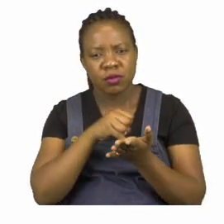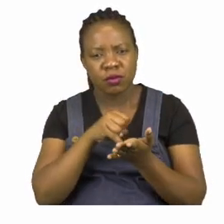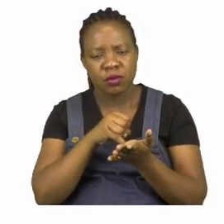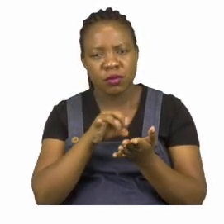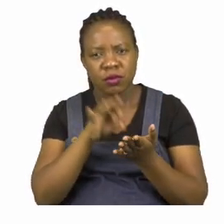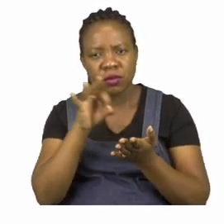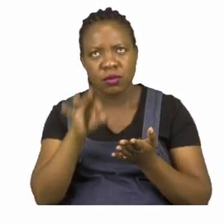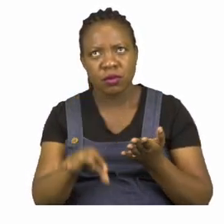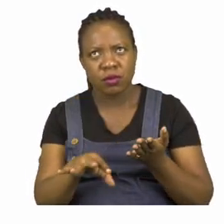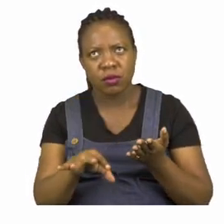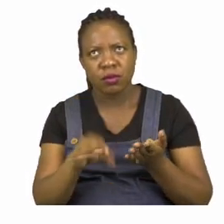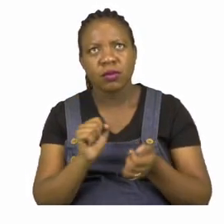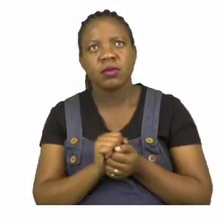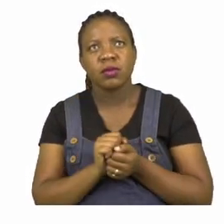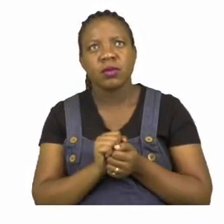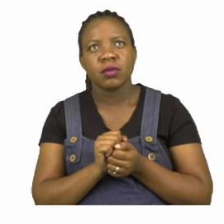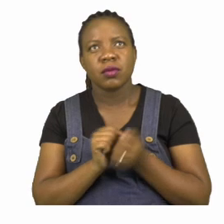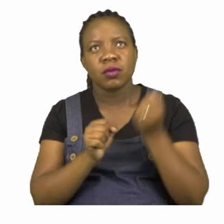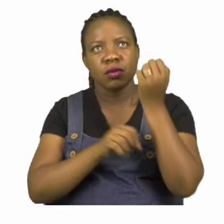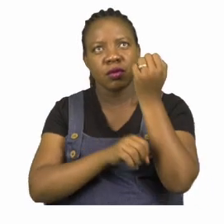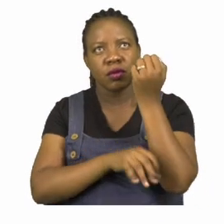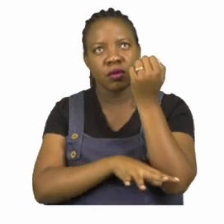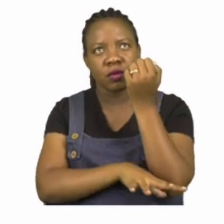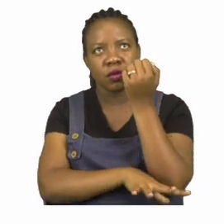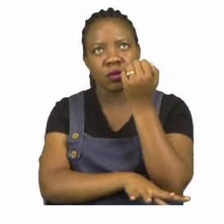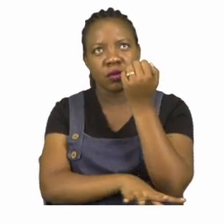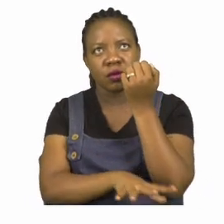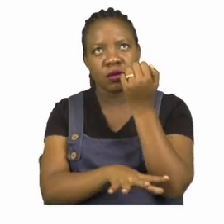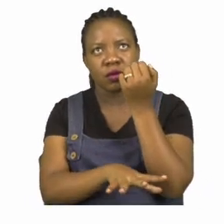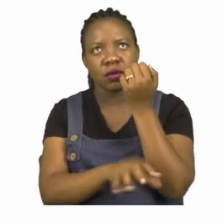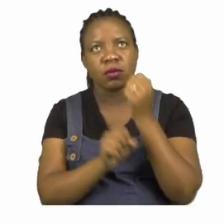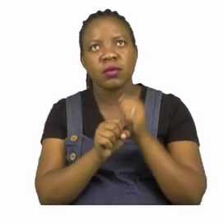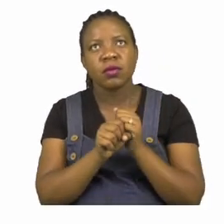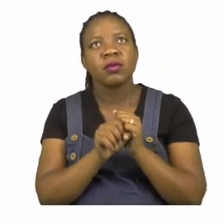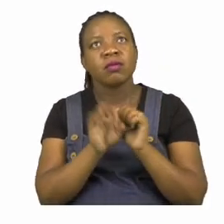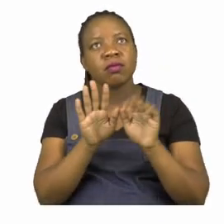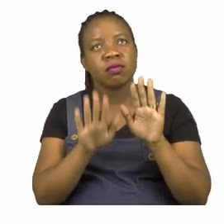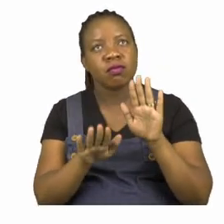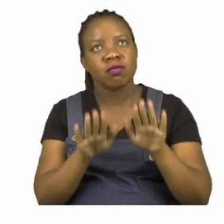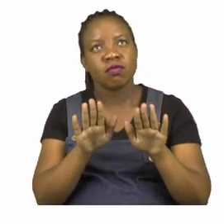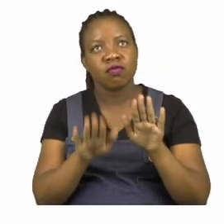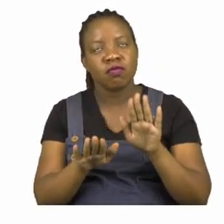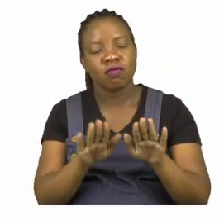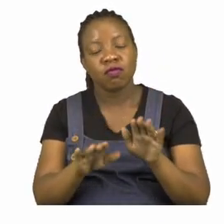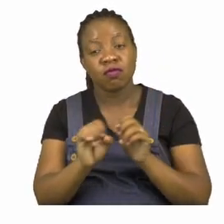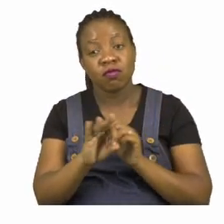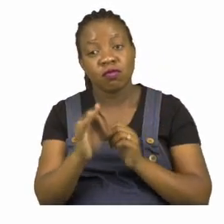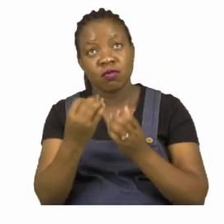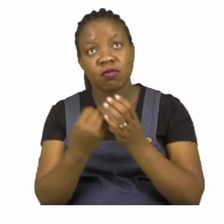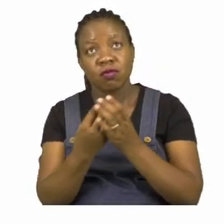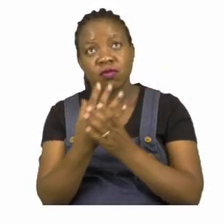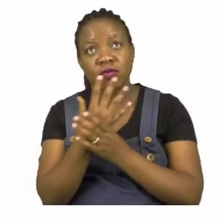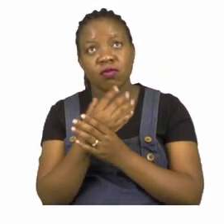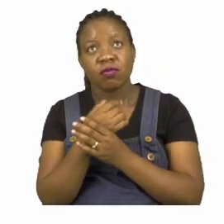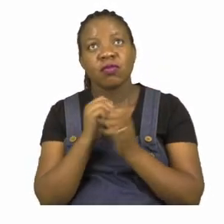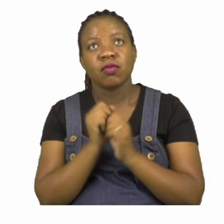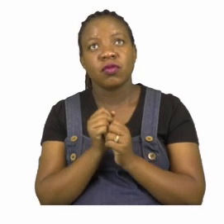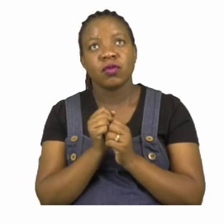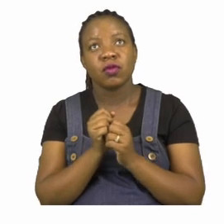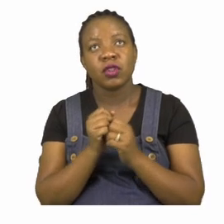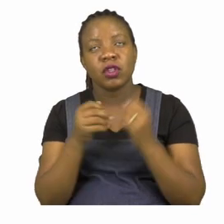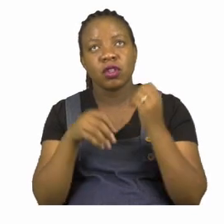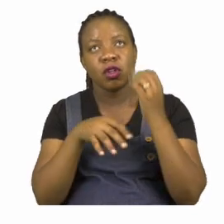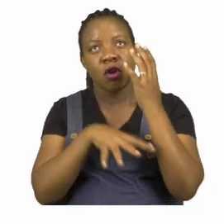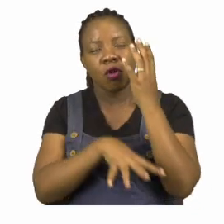seed. The roots are the feet of the plant and keeps the plant in